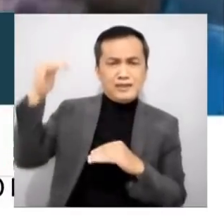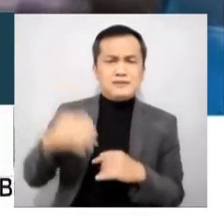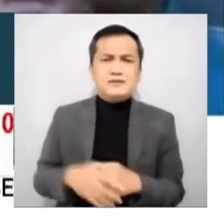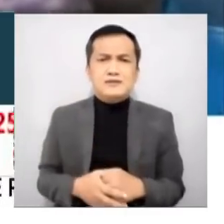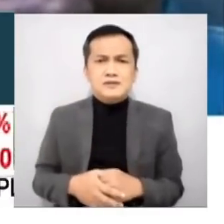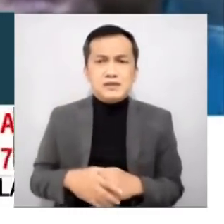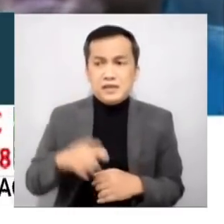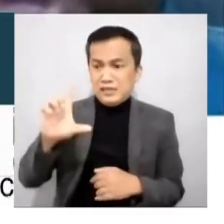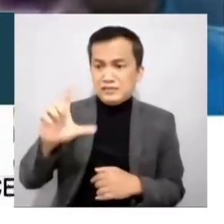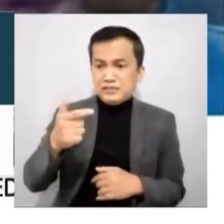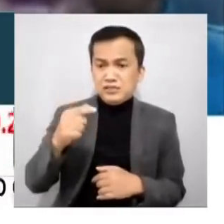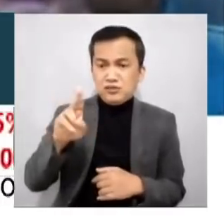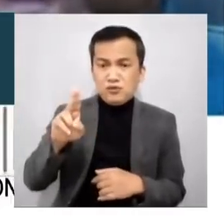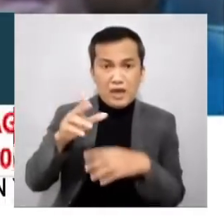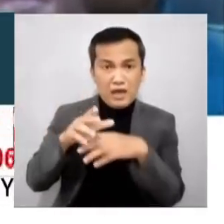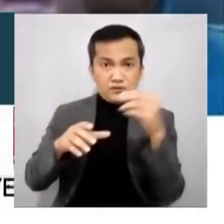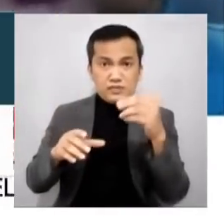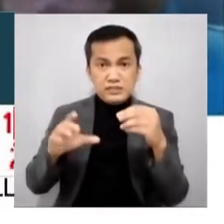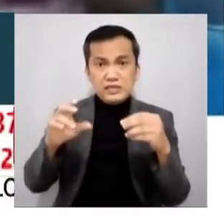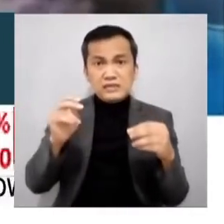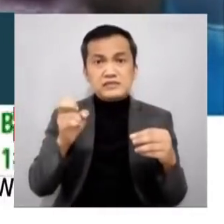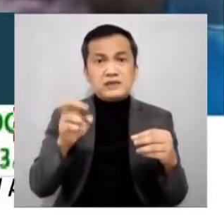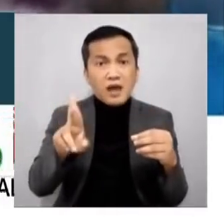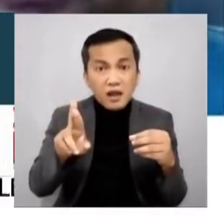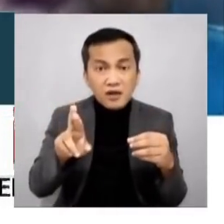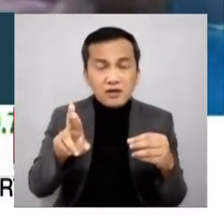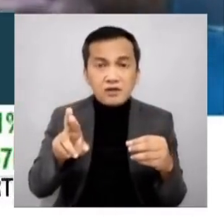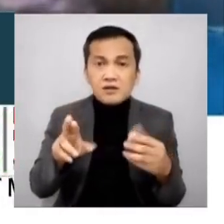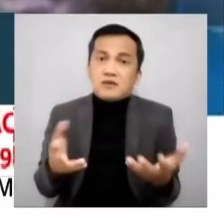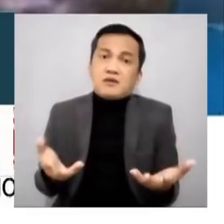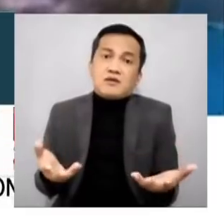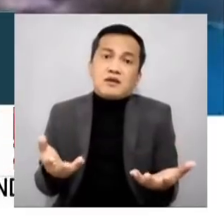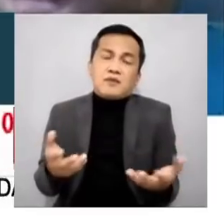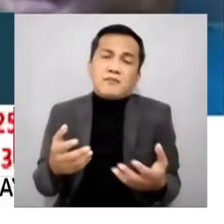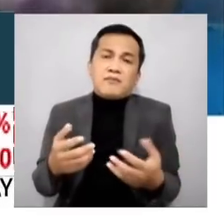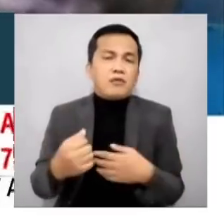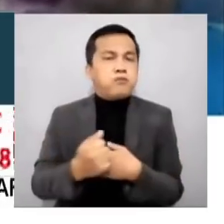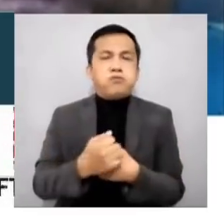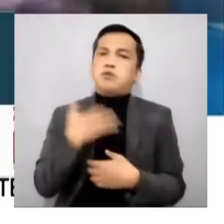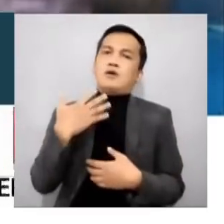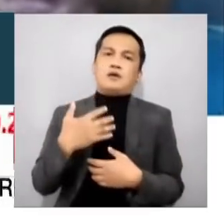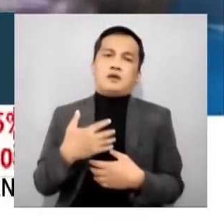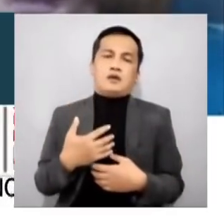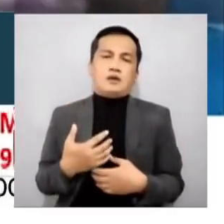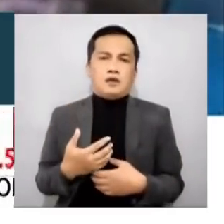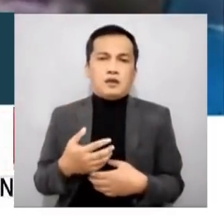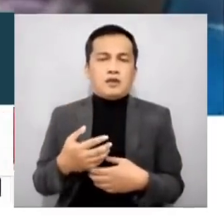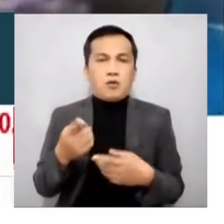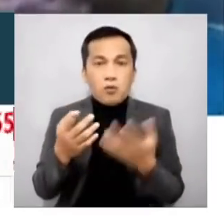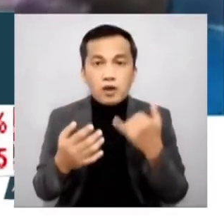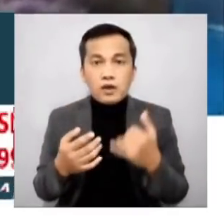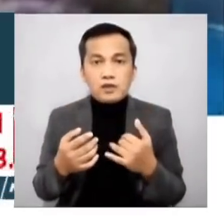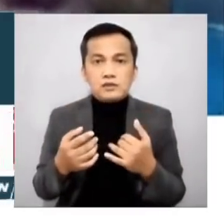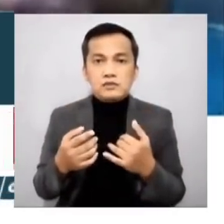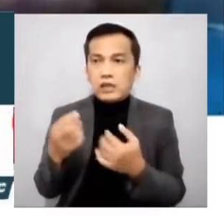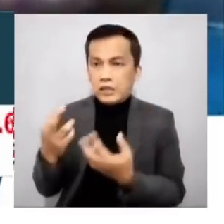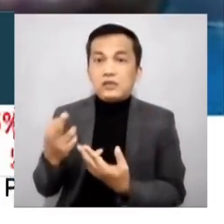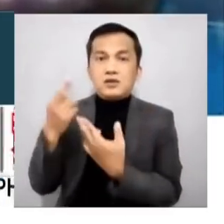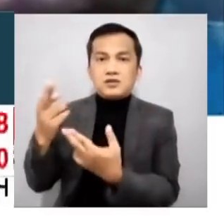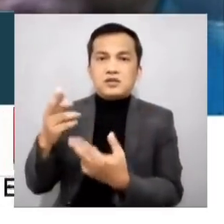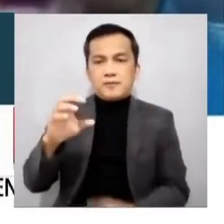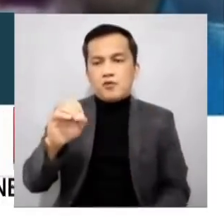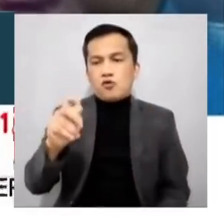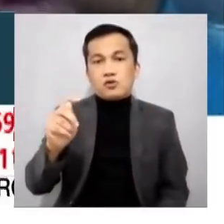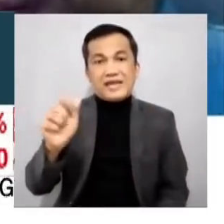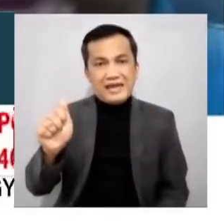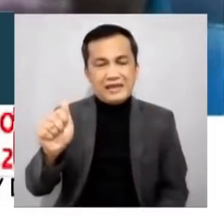LGUs outside the NCR are very much affected because of this recommendation of OCTA